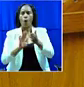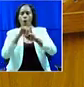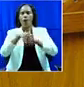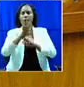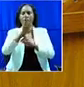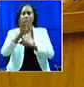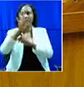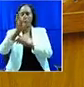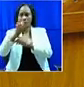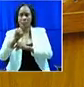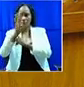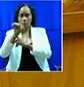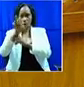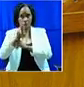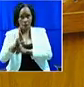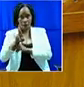billion rand